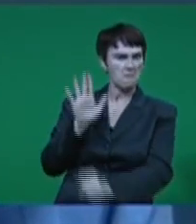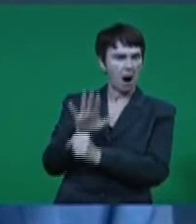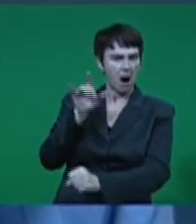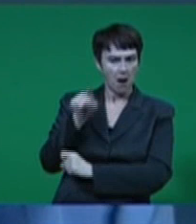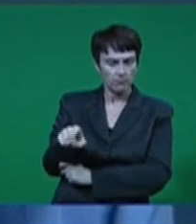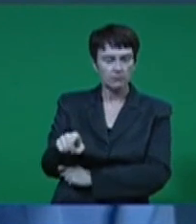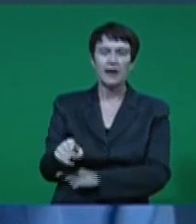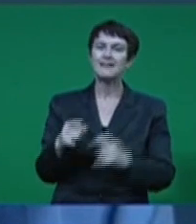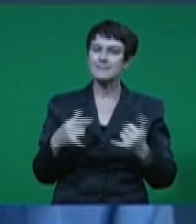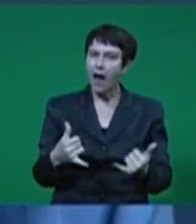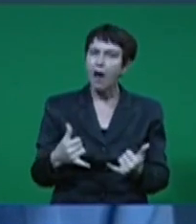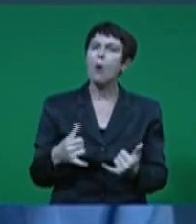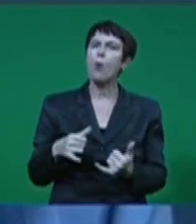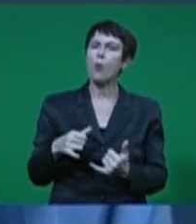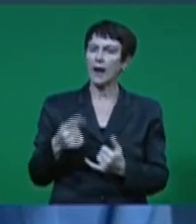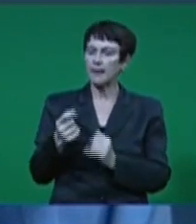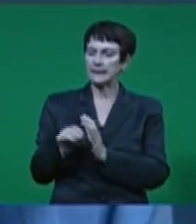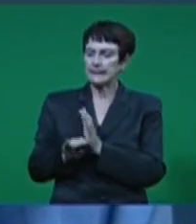stabilizing, remains constrained.